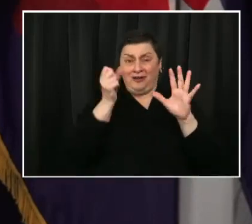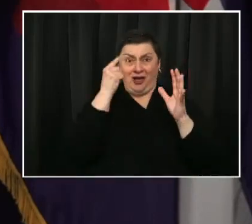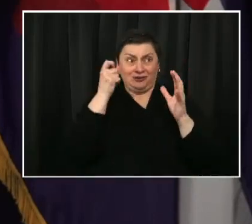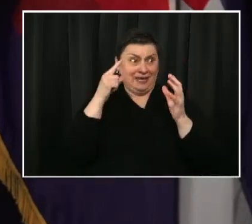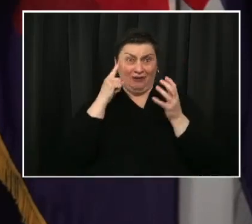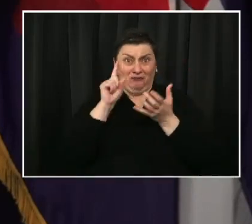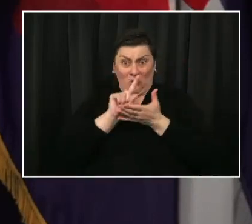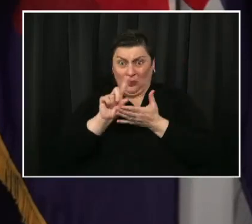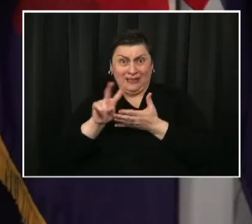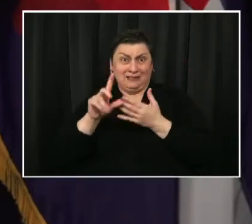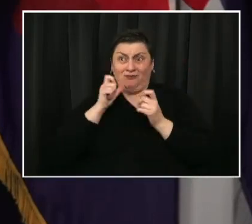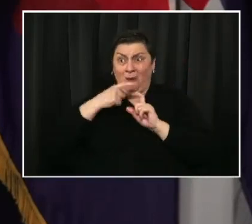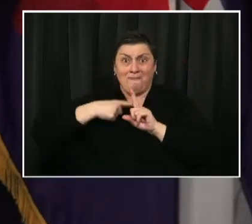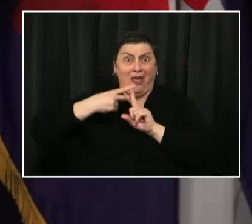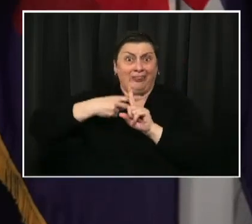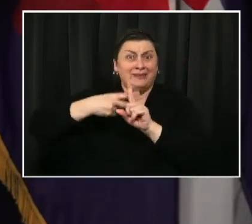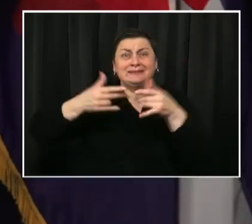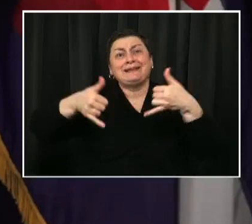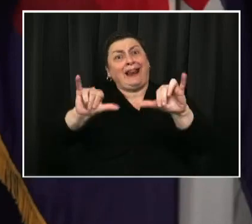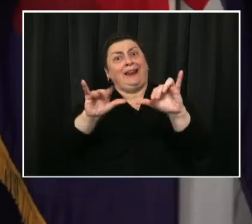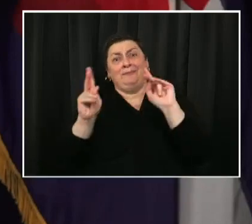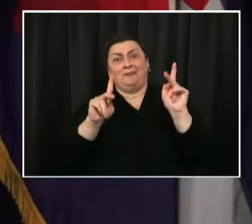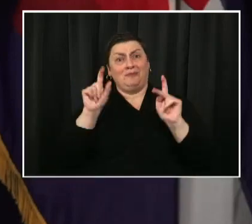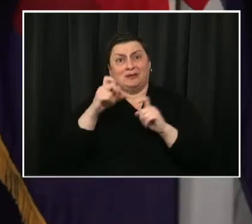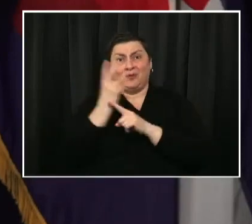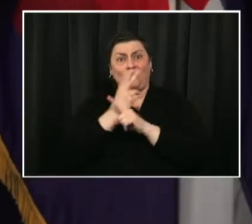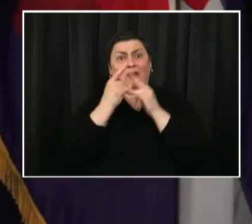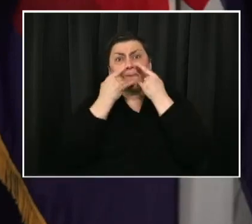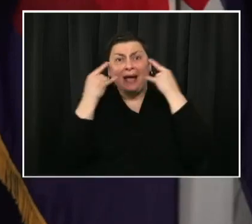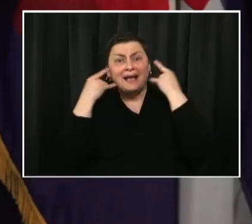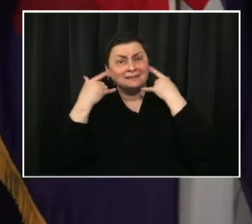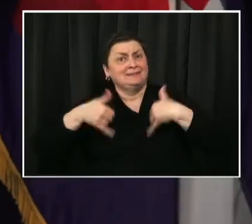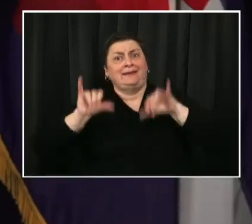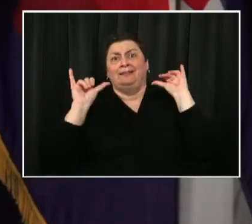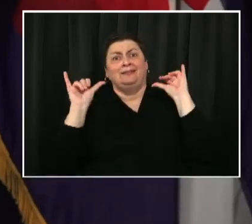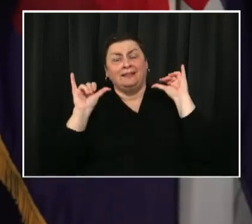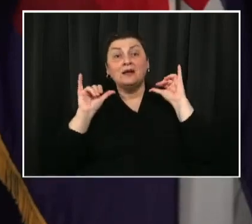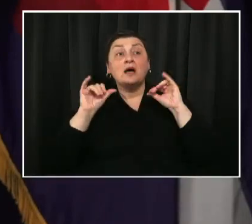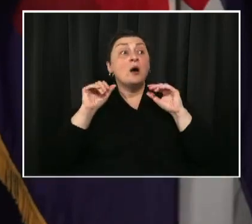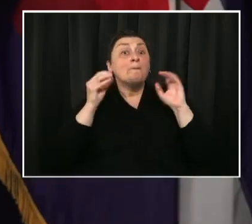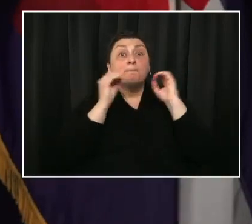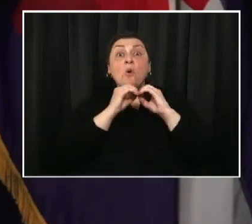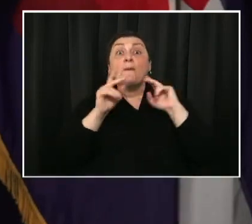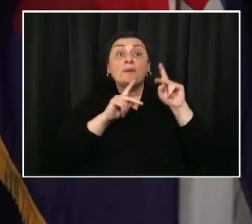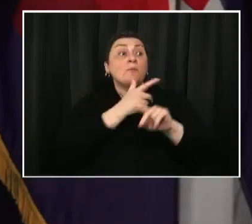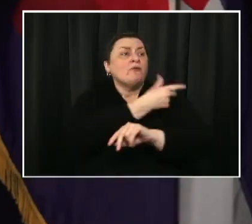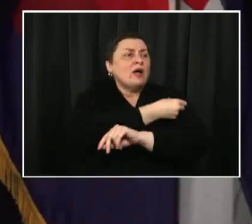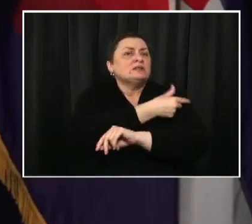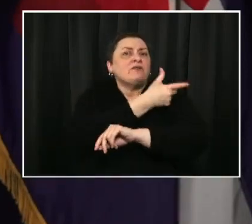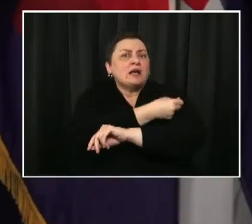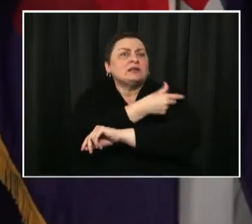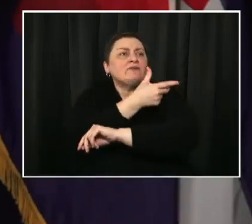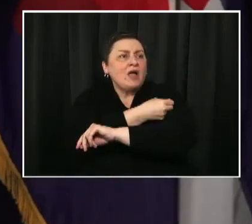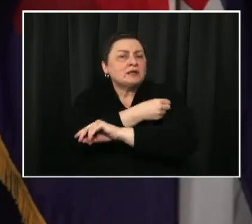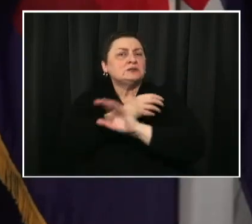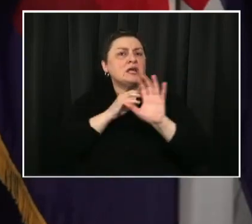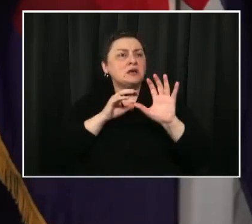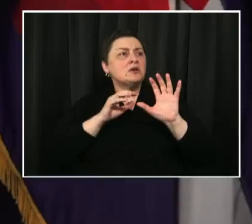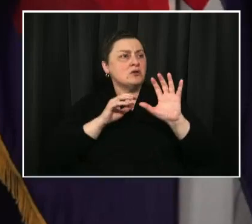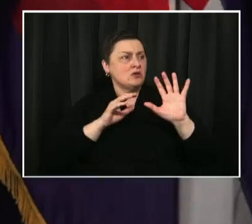months. I think as people are vaccinated and protected, it's not as important to wear a mask.